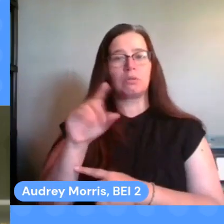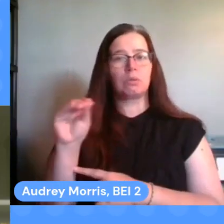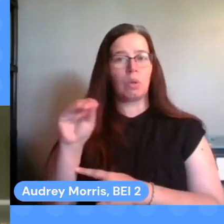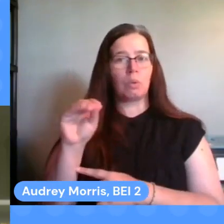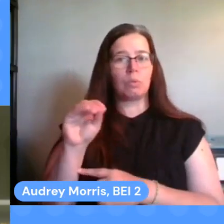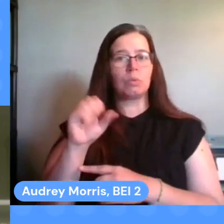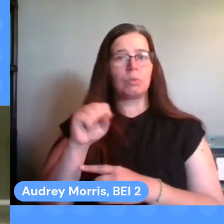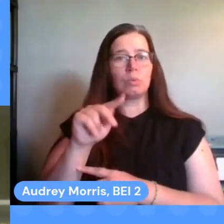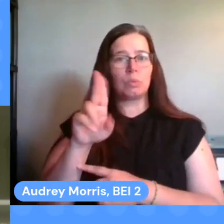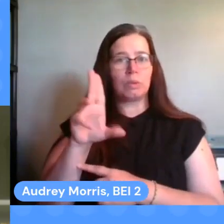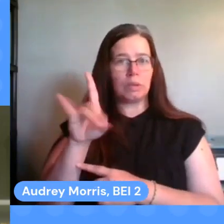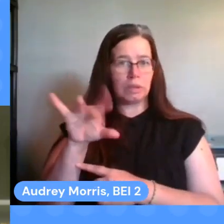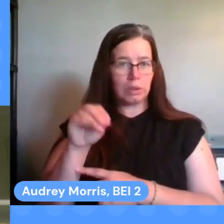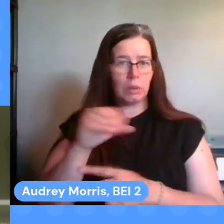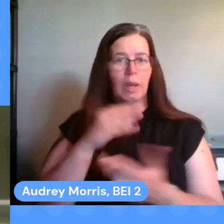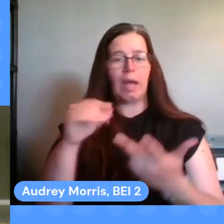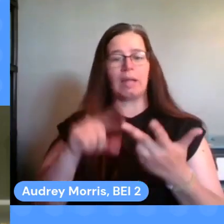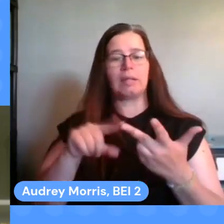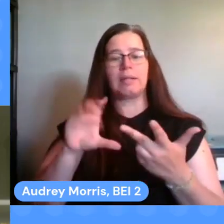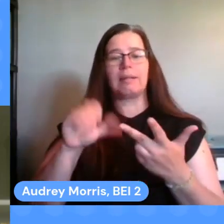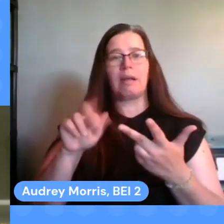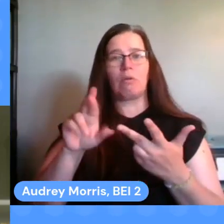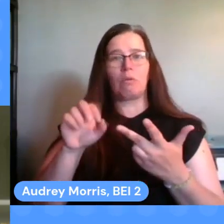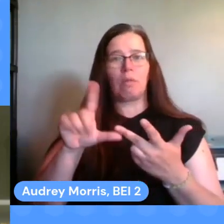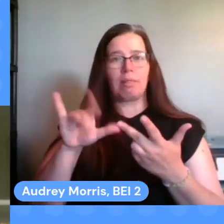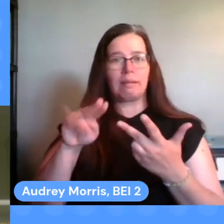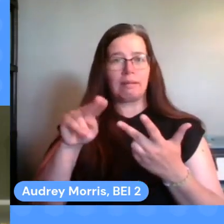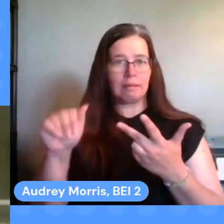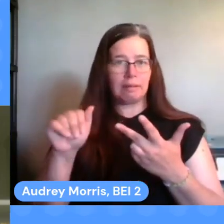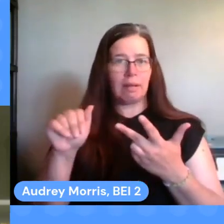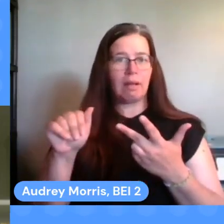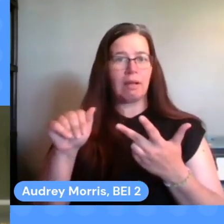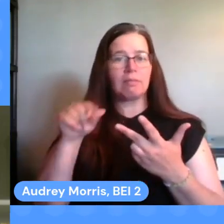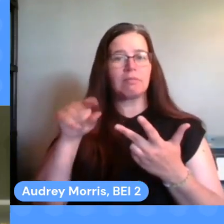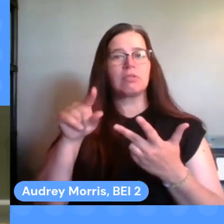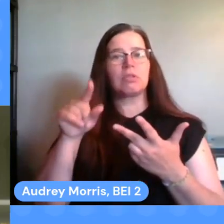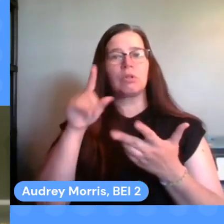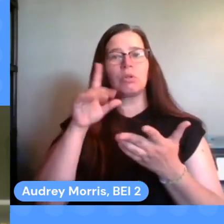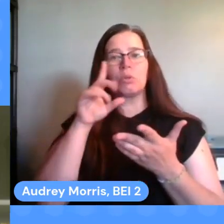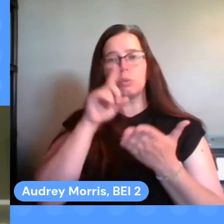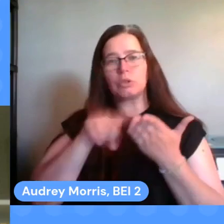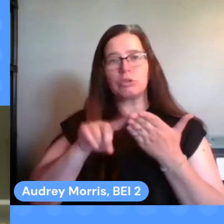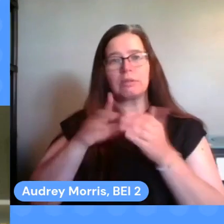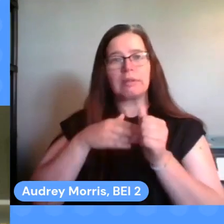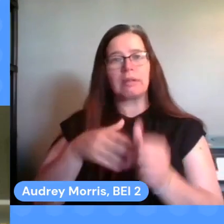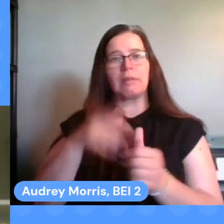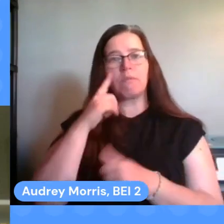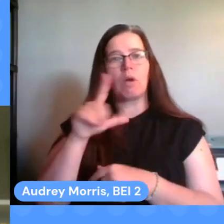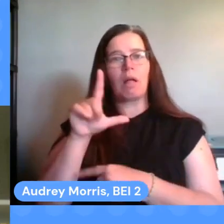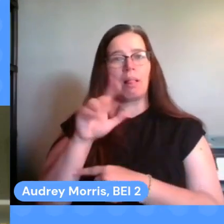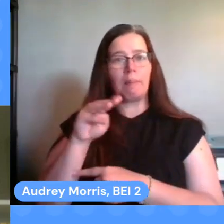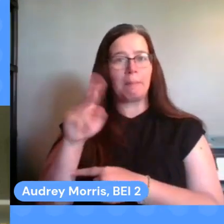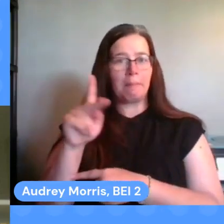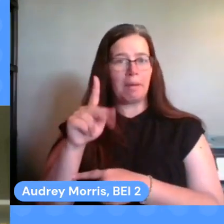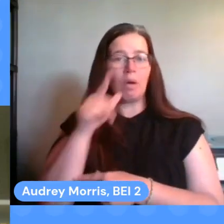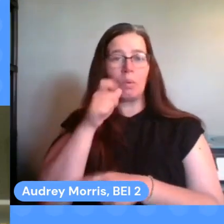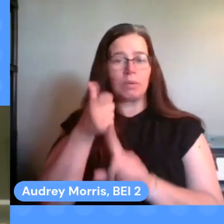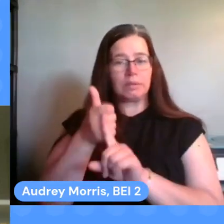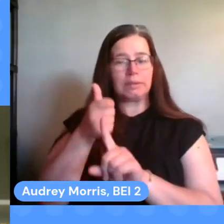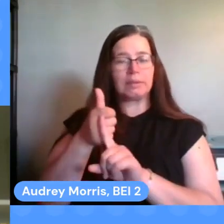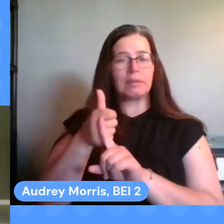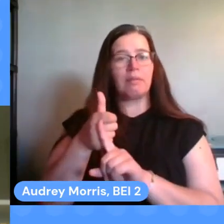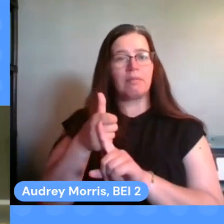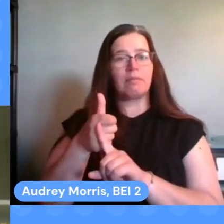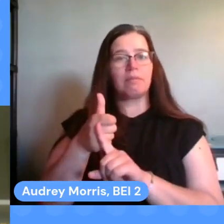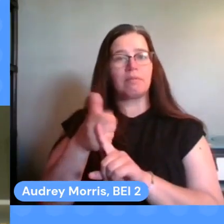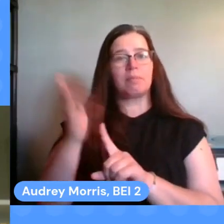and Carolina Rodiguero, learning resource lead and partnership specialist at LLK, who coincidentally served as a